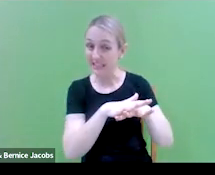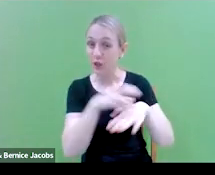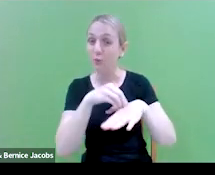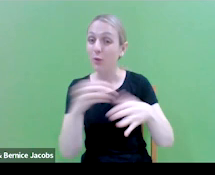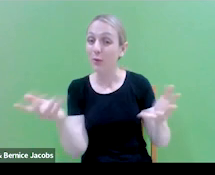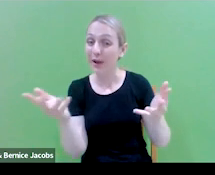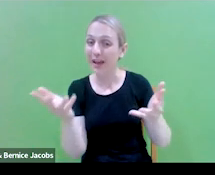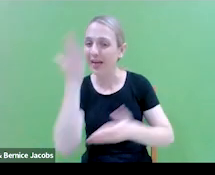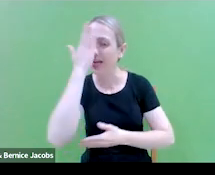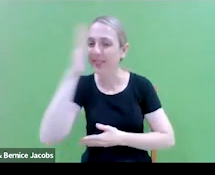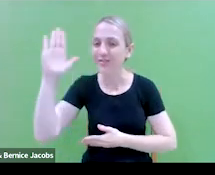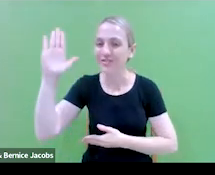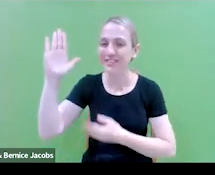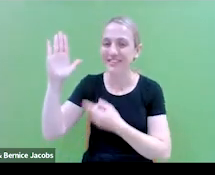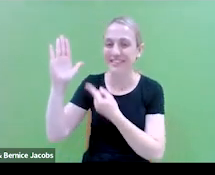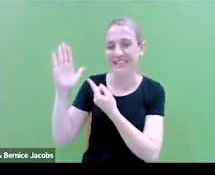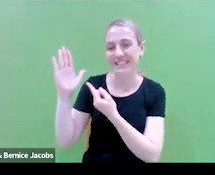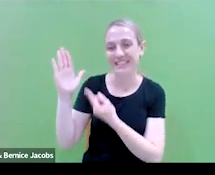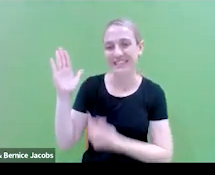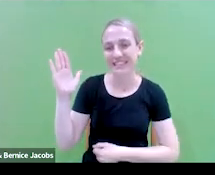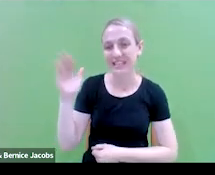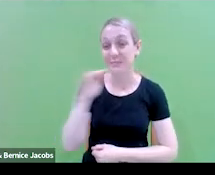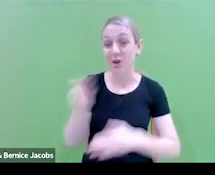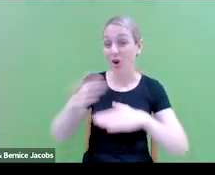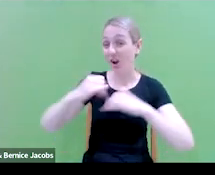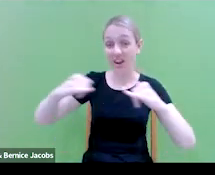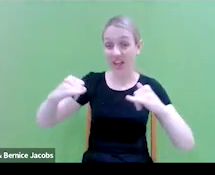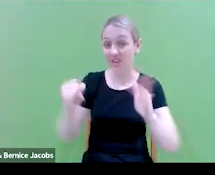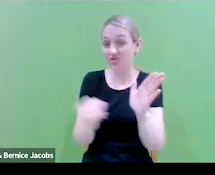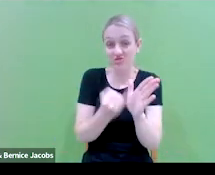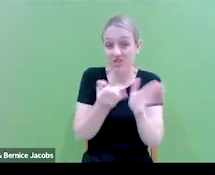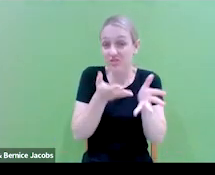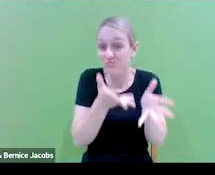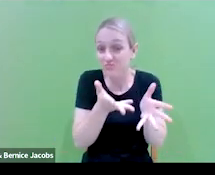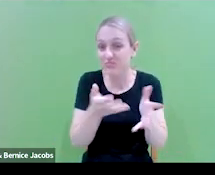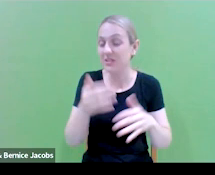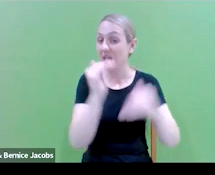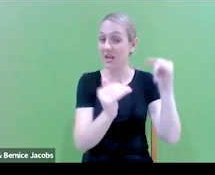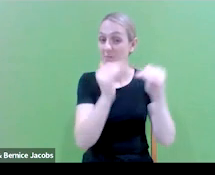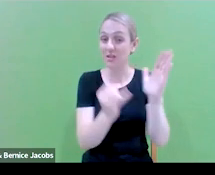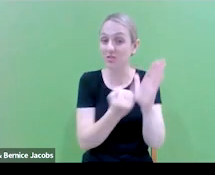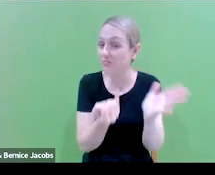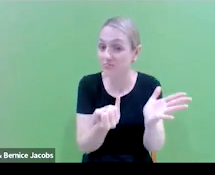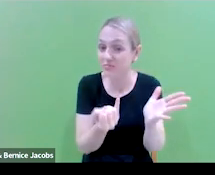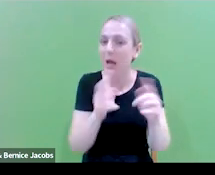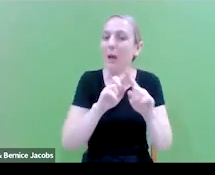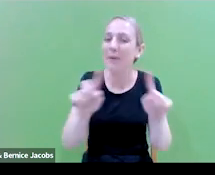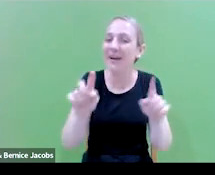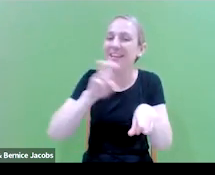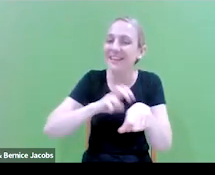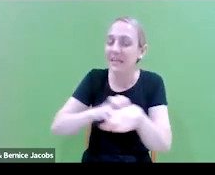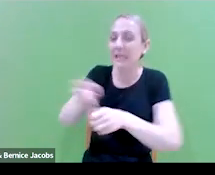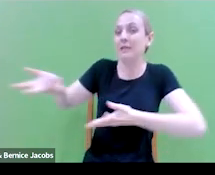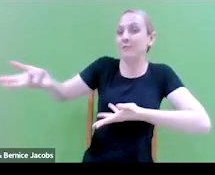it's not only your online platforms or your building, but it's around how you interact and engage with